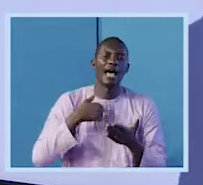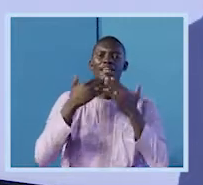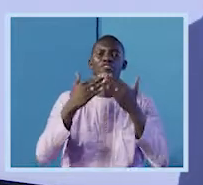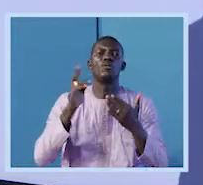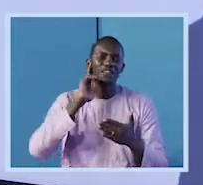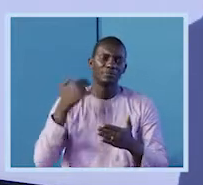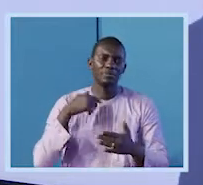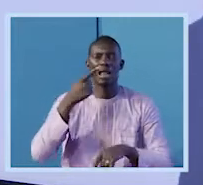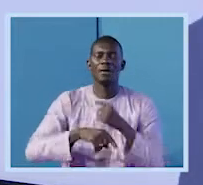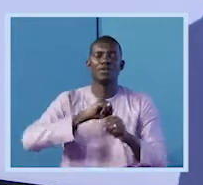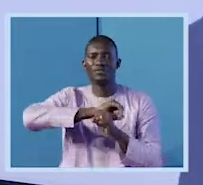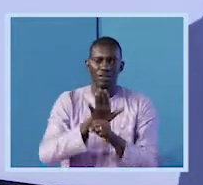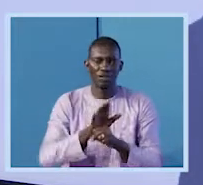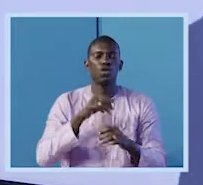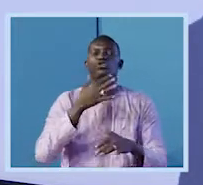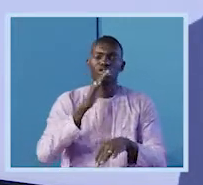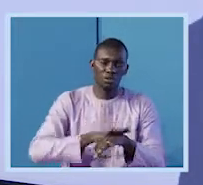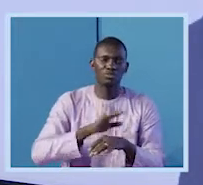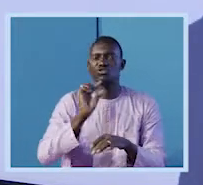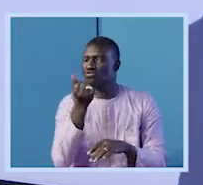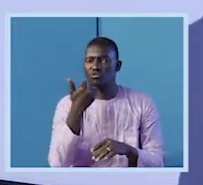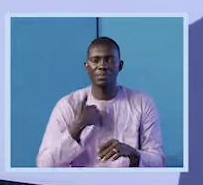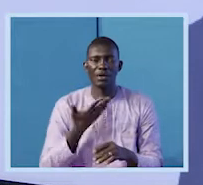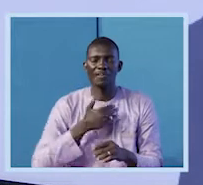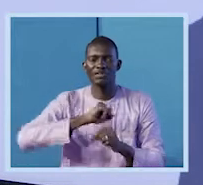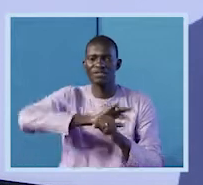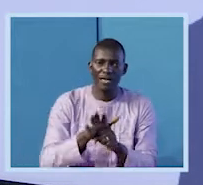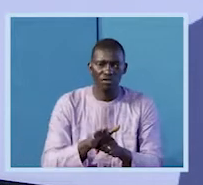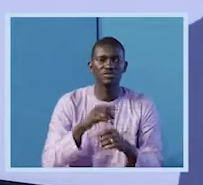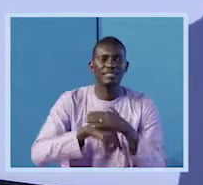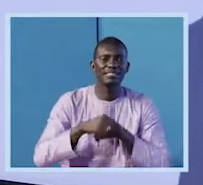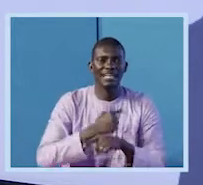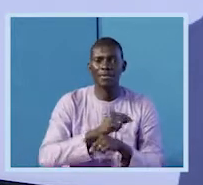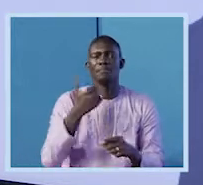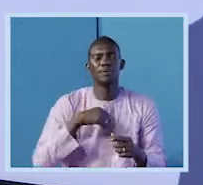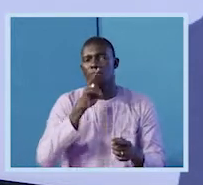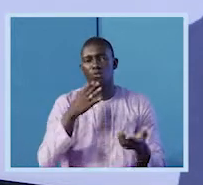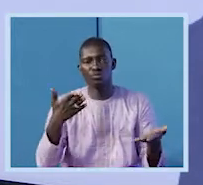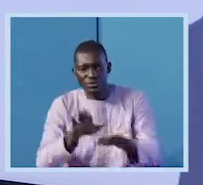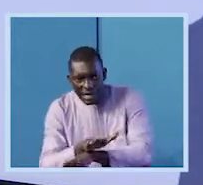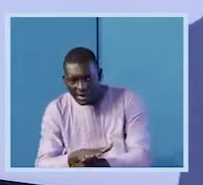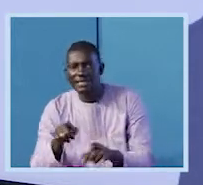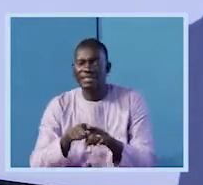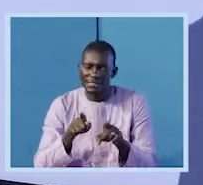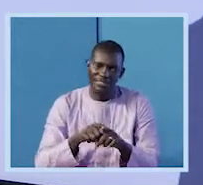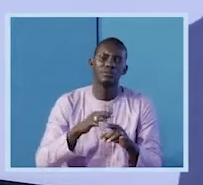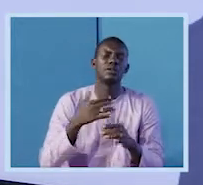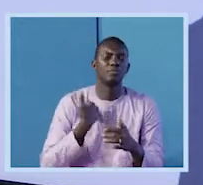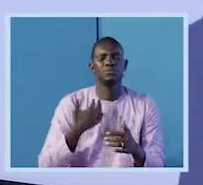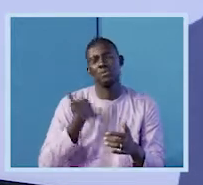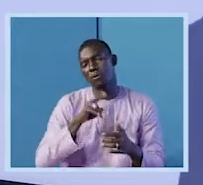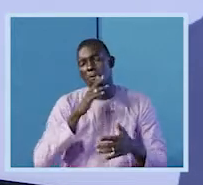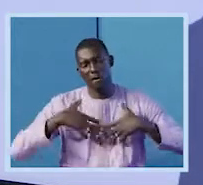COVID-19, on some of the new cases, that the country registered, and also some of the